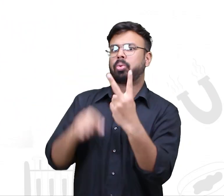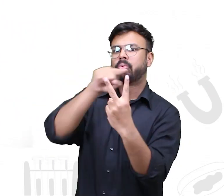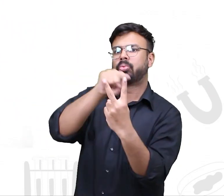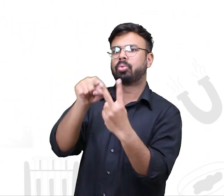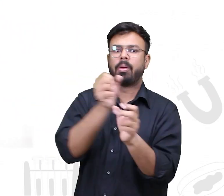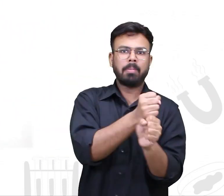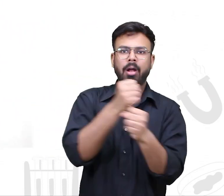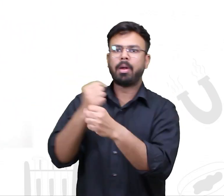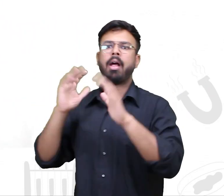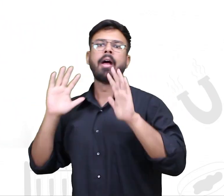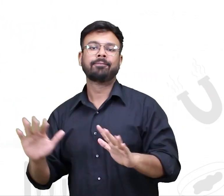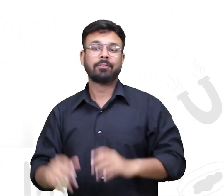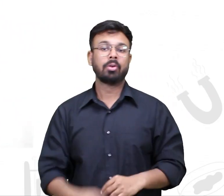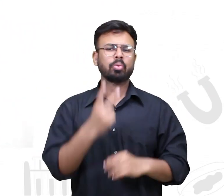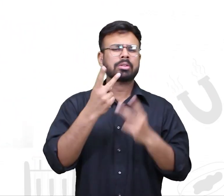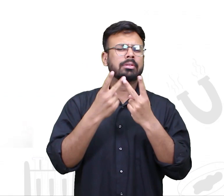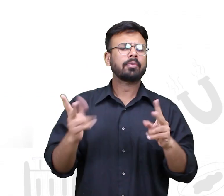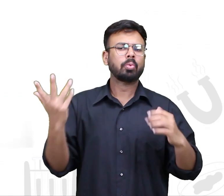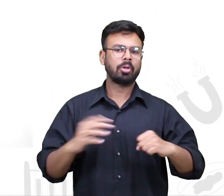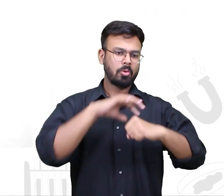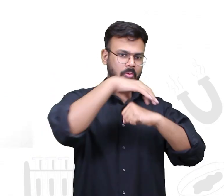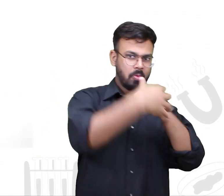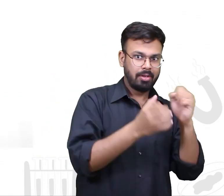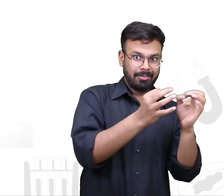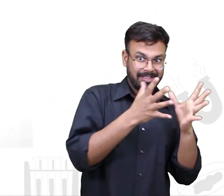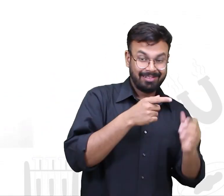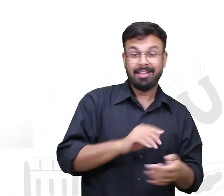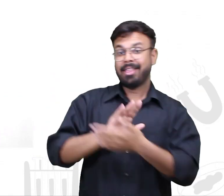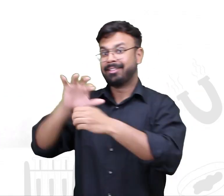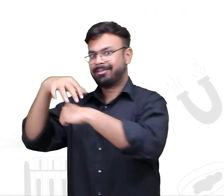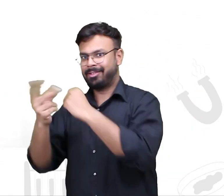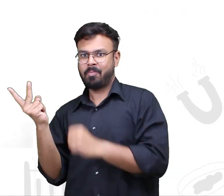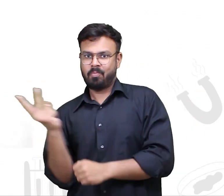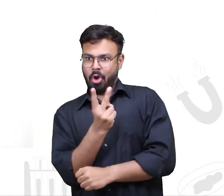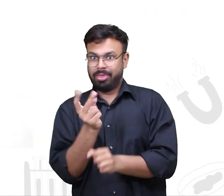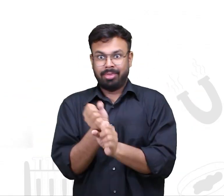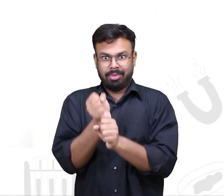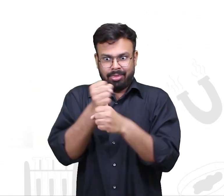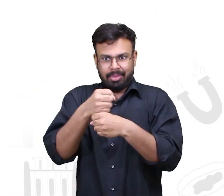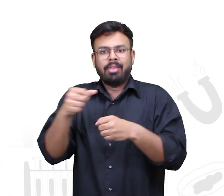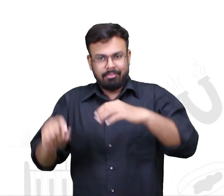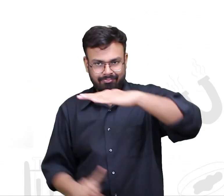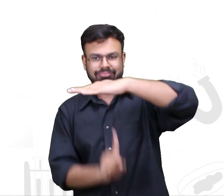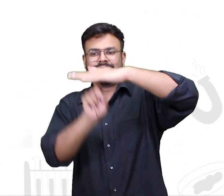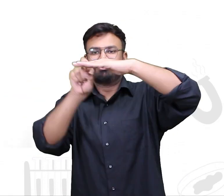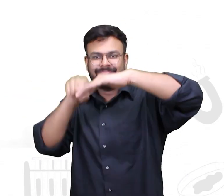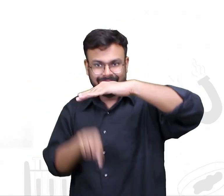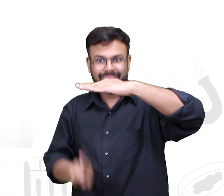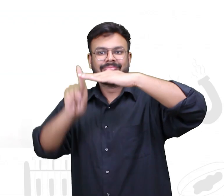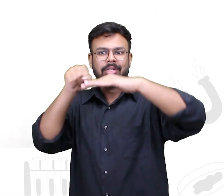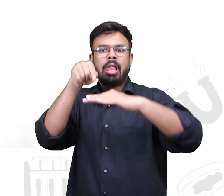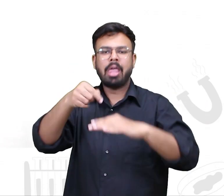based on this we get two products at two different electrodes, and the hydrogen which will be produced at counter electrode, we can store